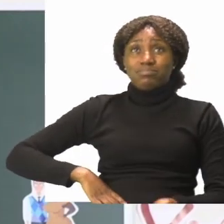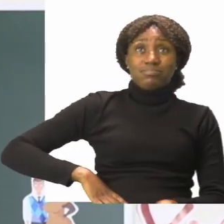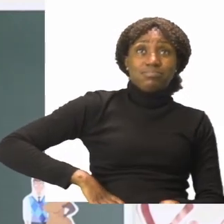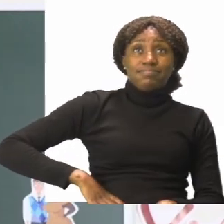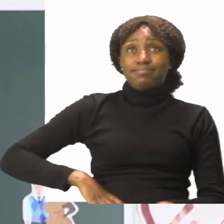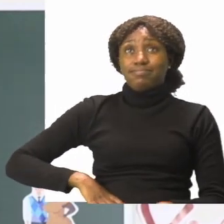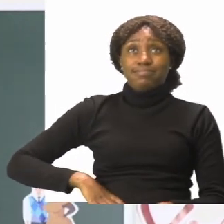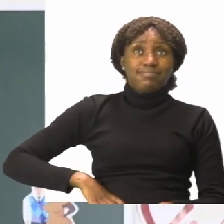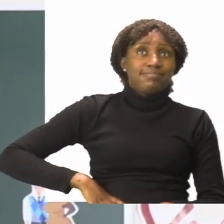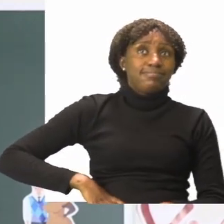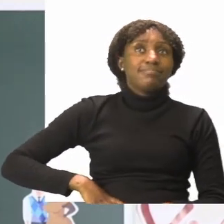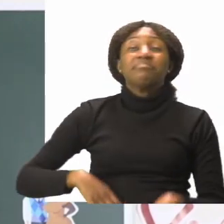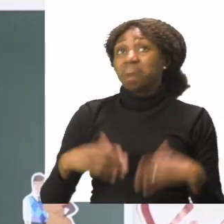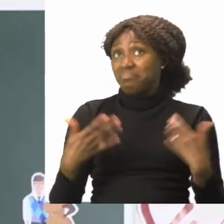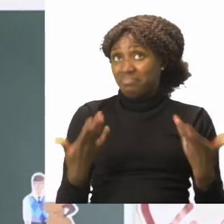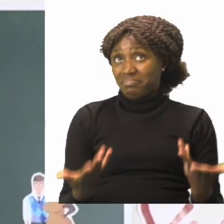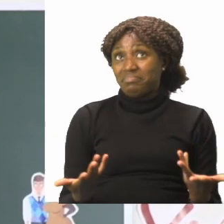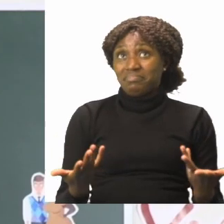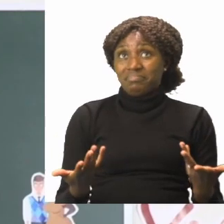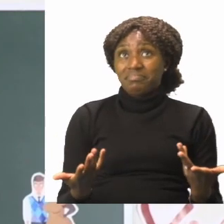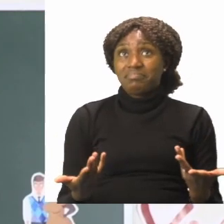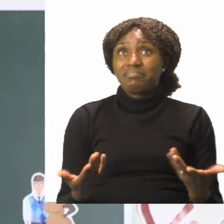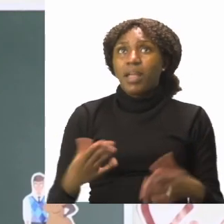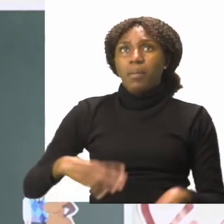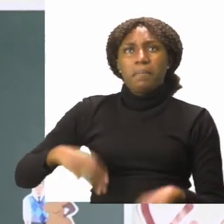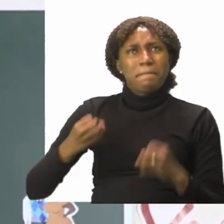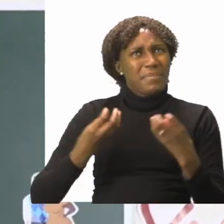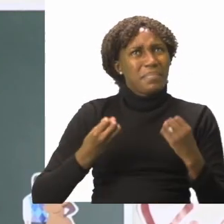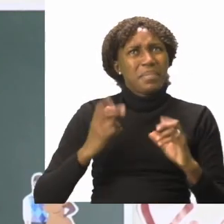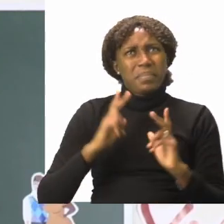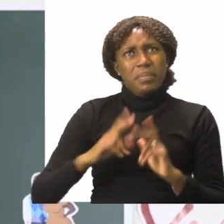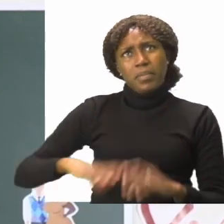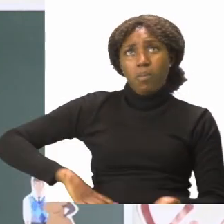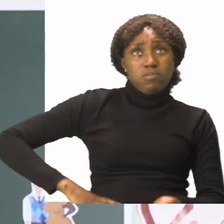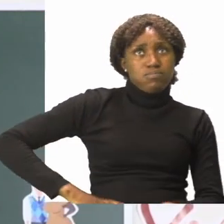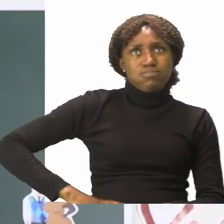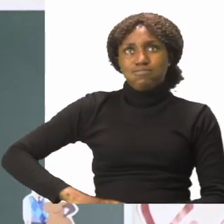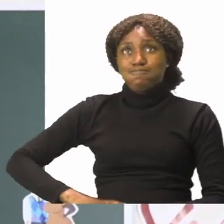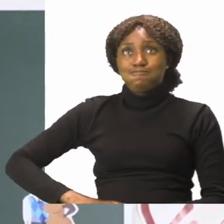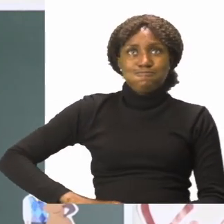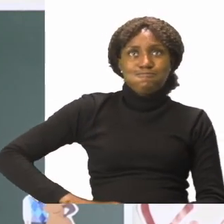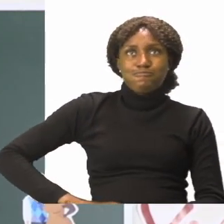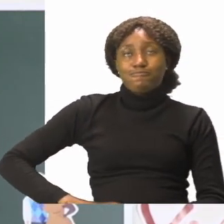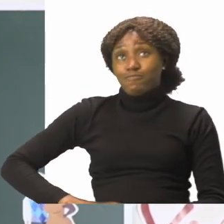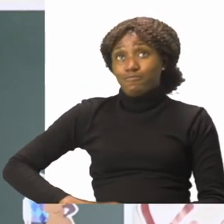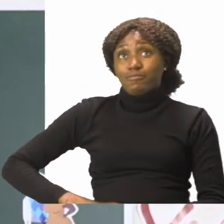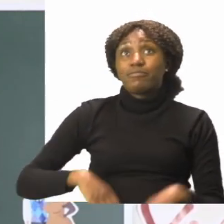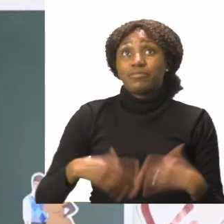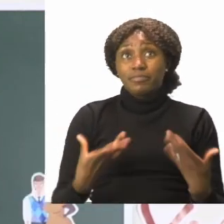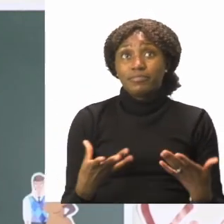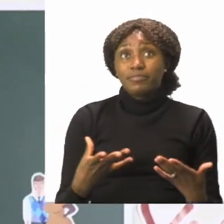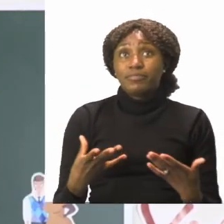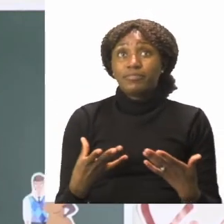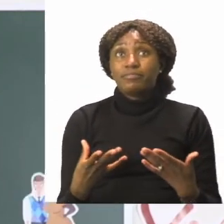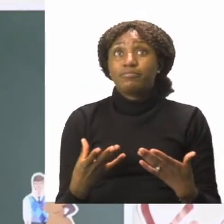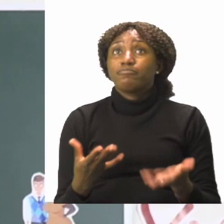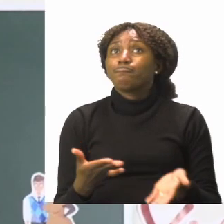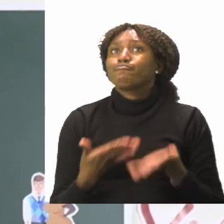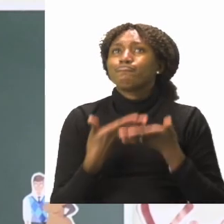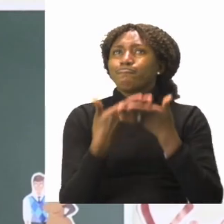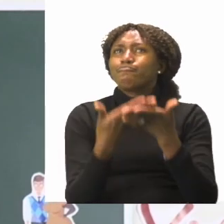our modern world, we have lots of people who are on social media who help the